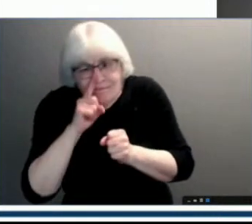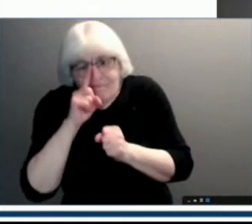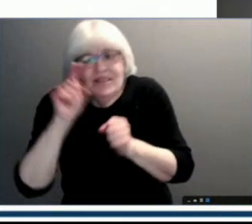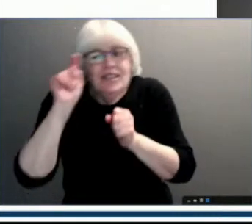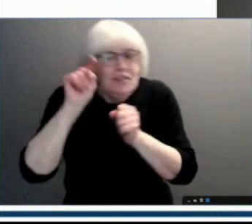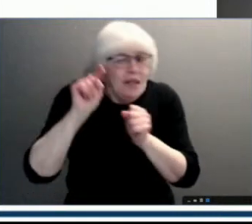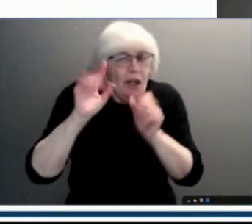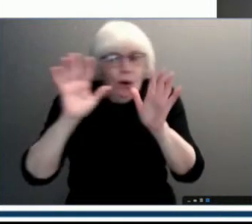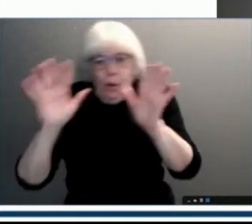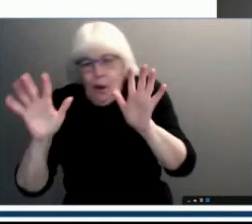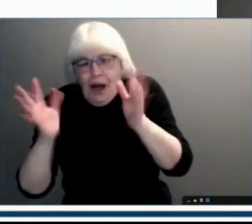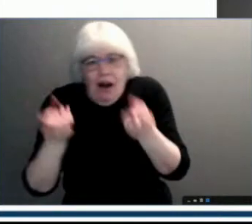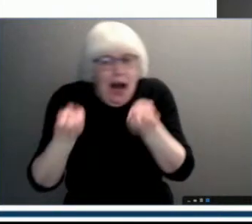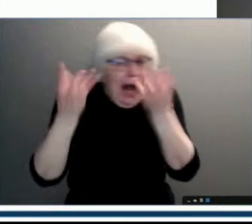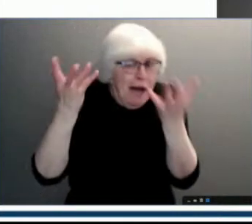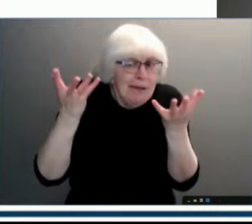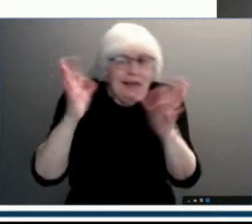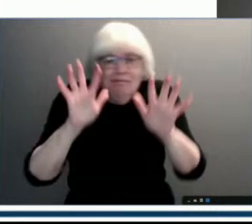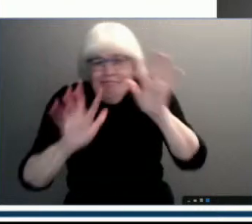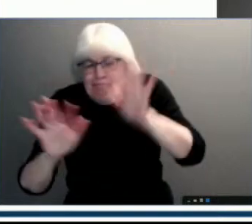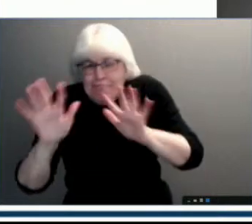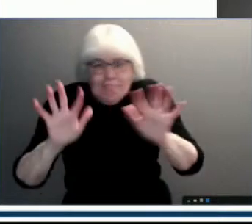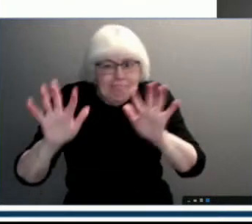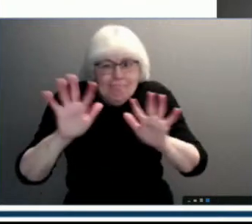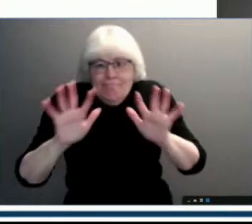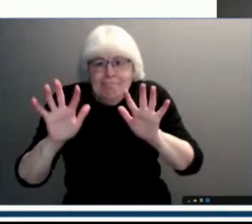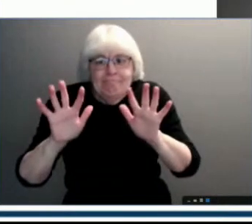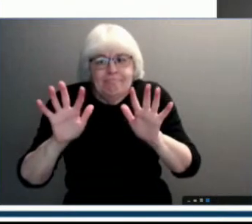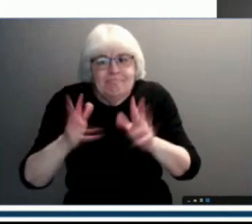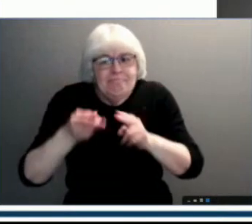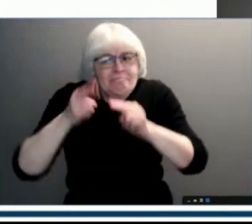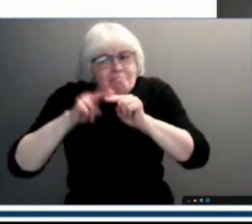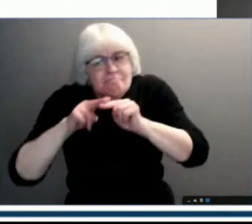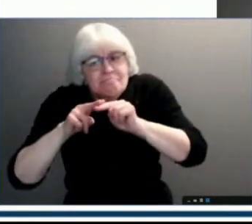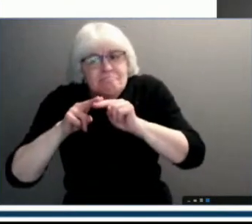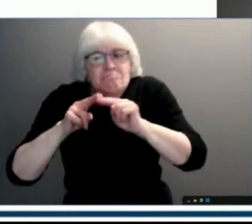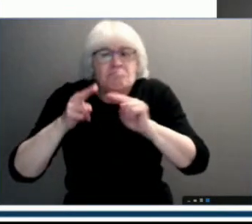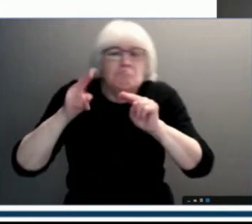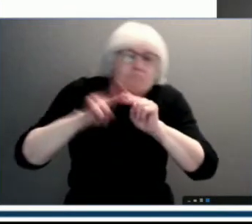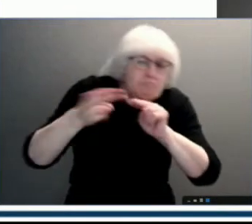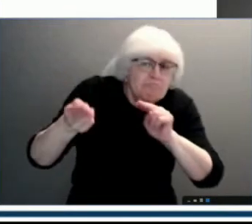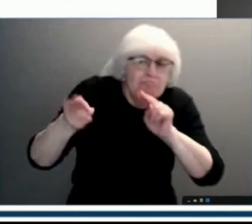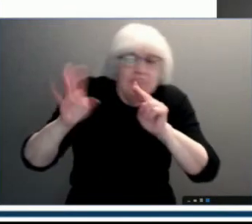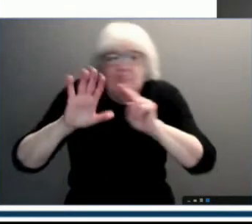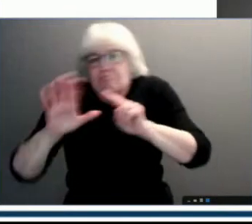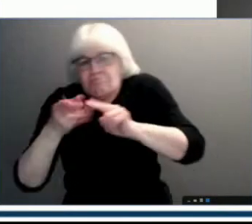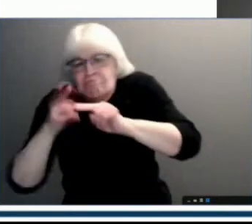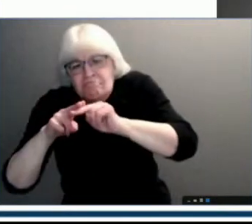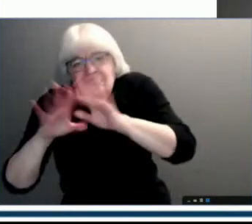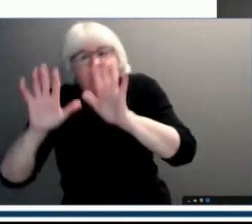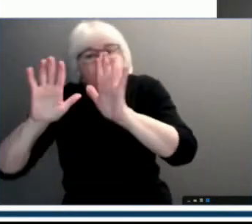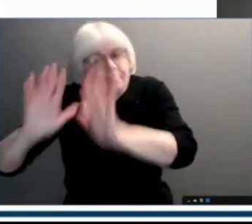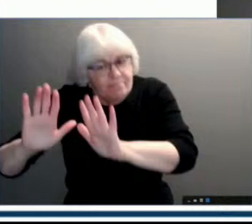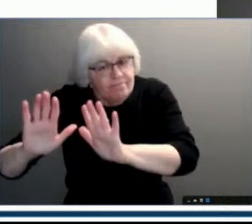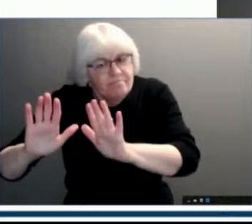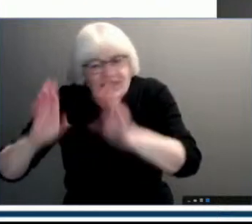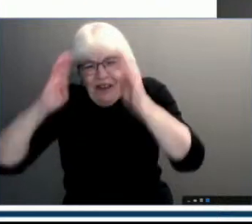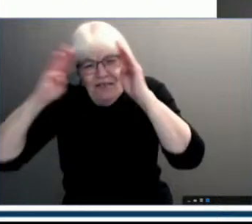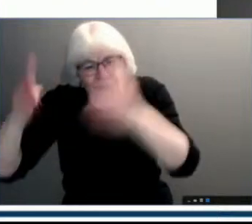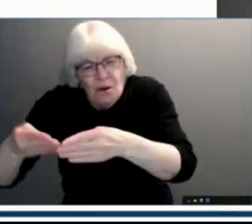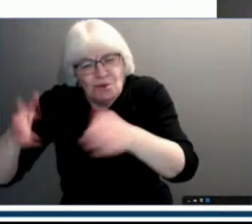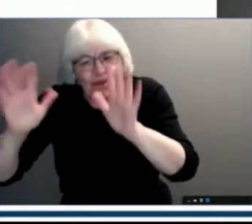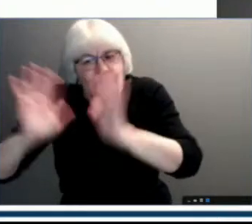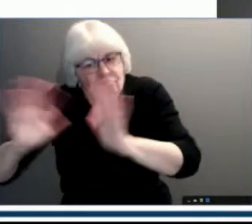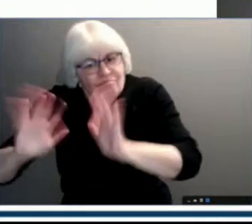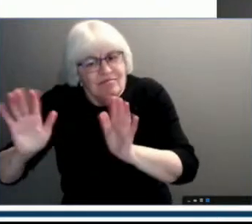epidemic wave, whether we're going up, stable, or going down. But we do not need to continue to focus on counting every